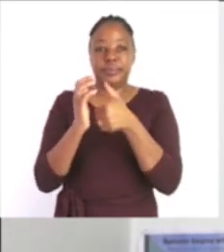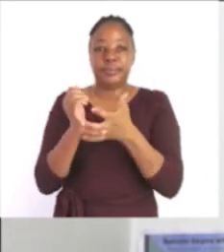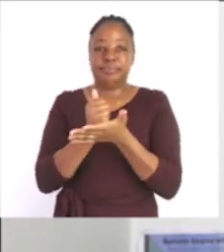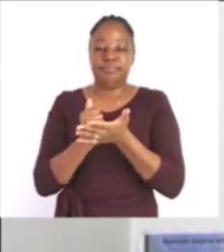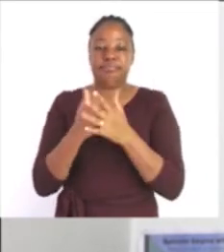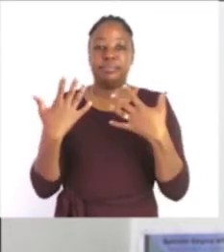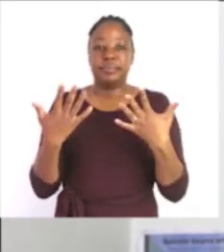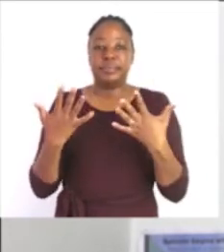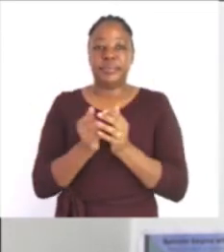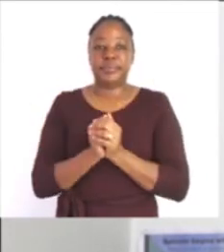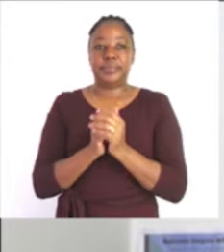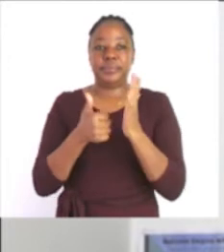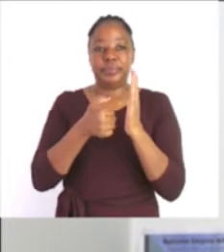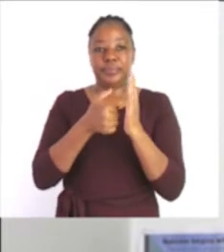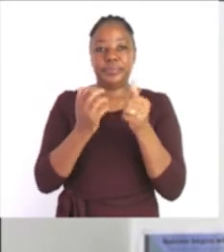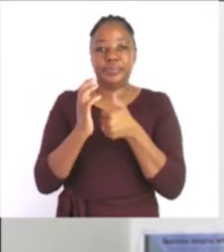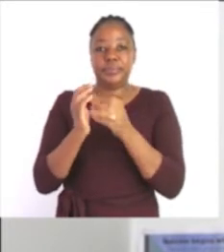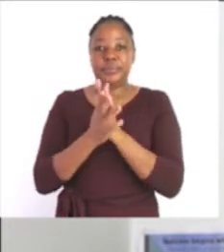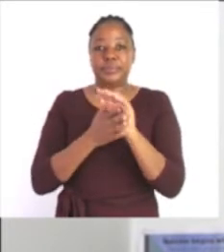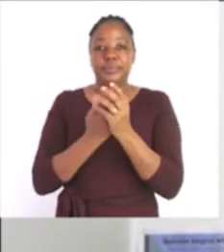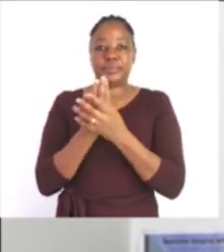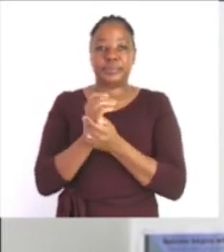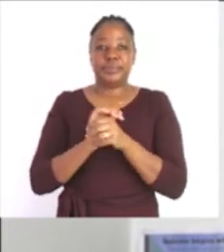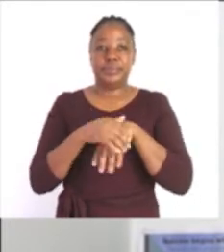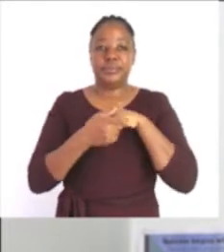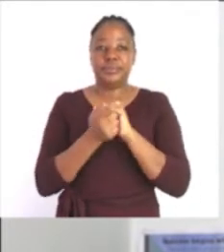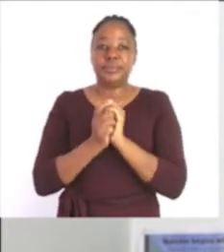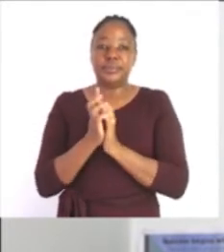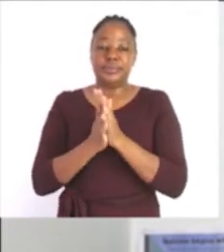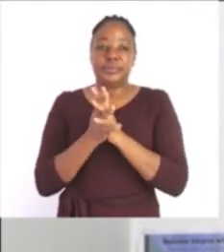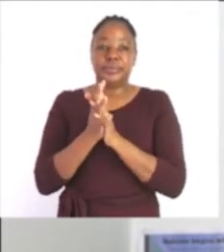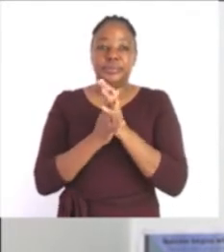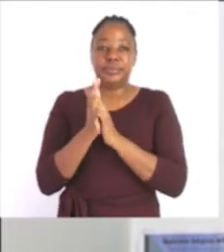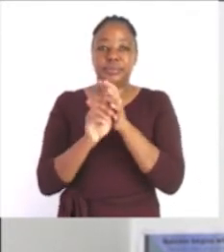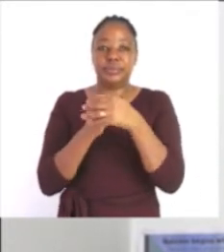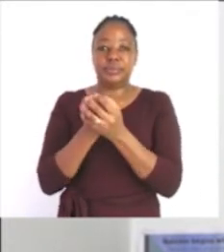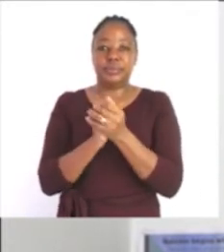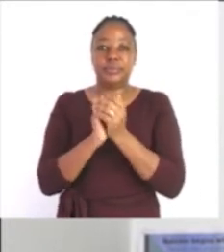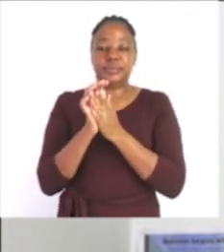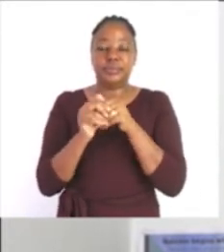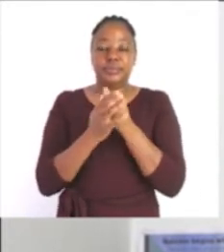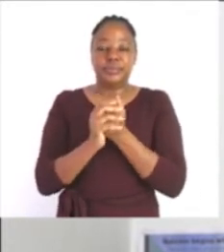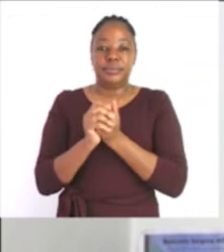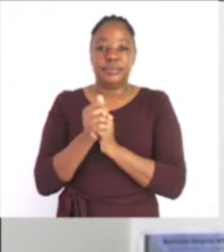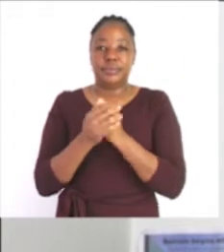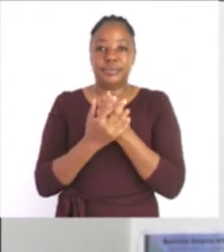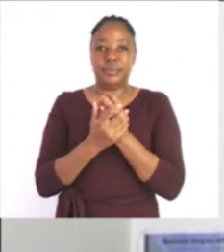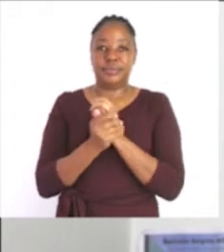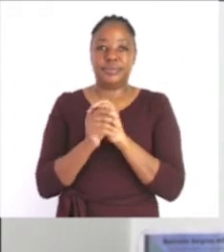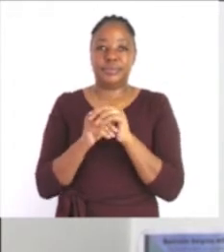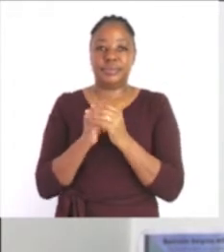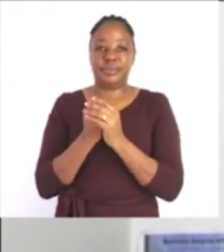take your sanitizer and make sure that you really sanitize your hands in between and the fingertips as